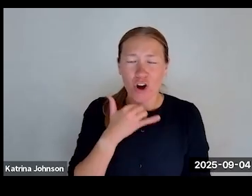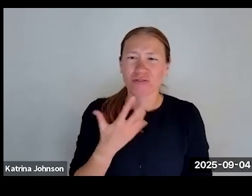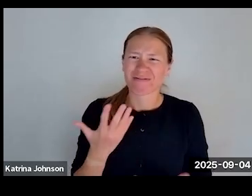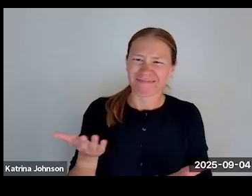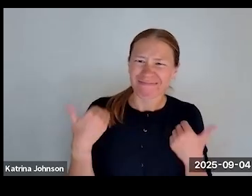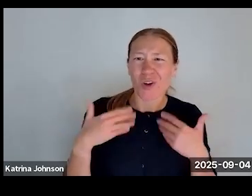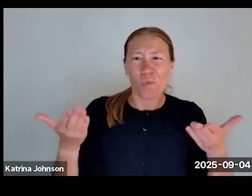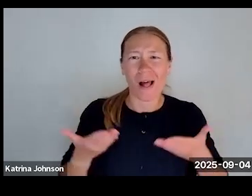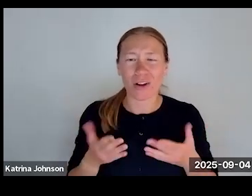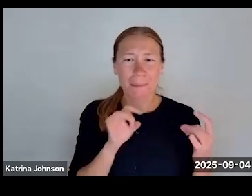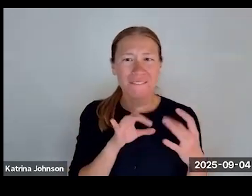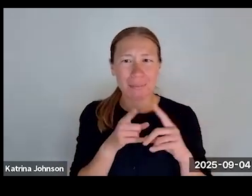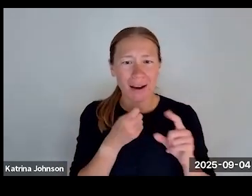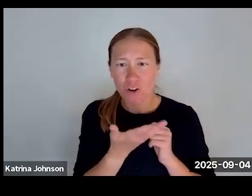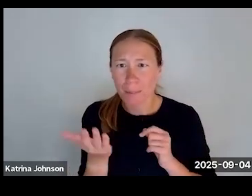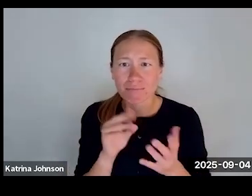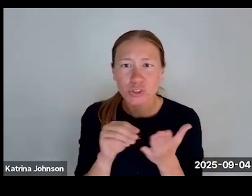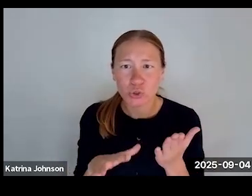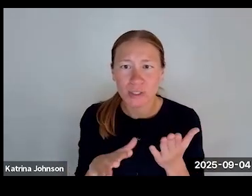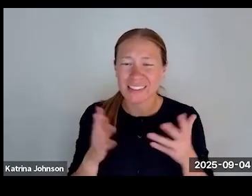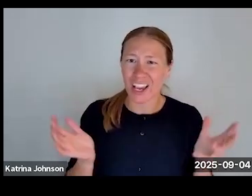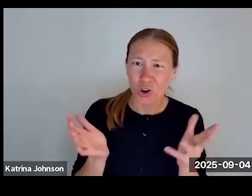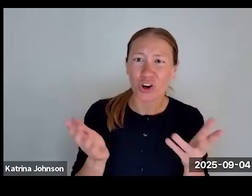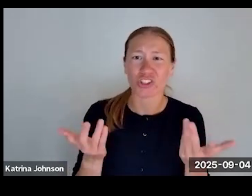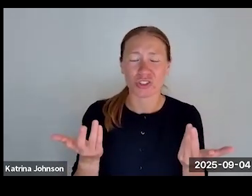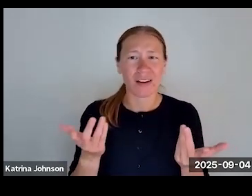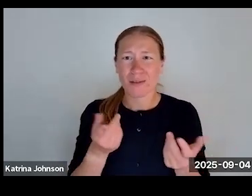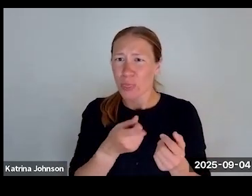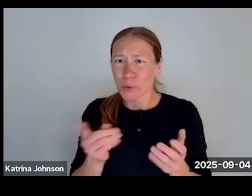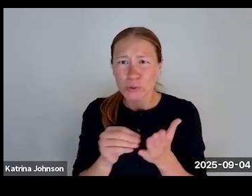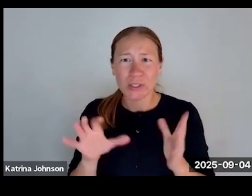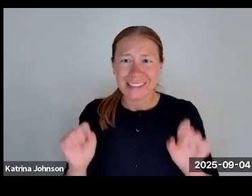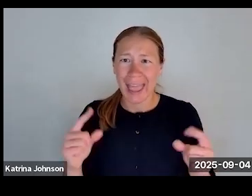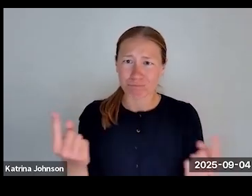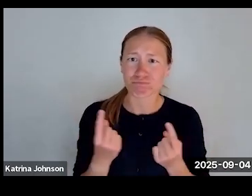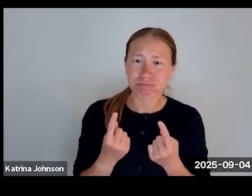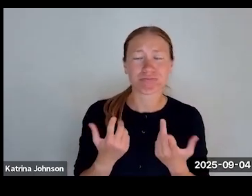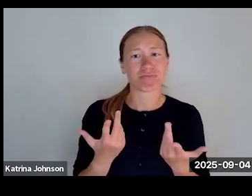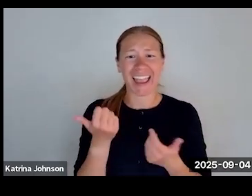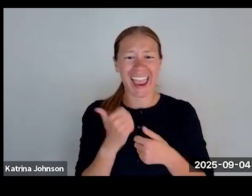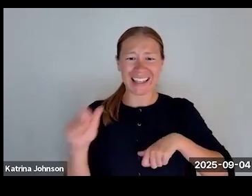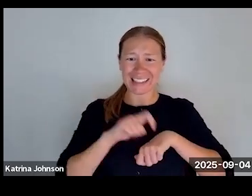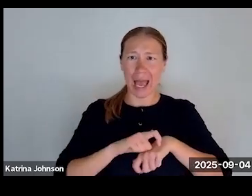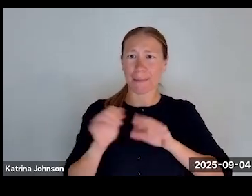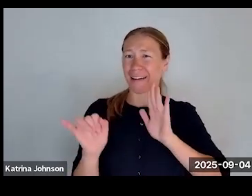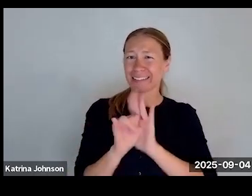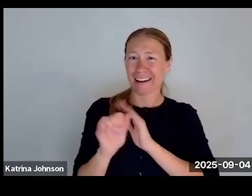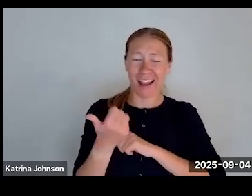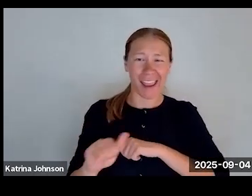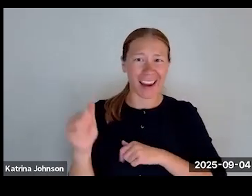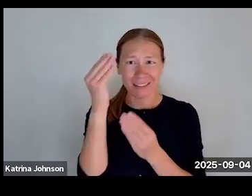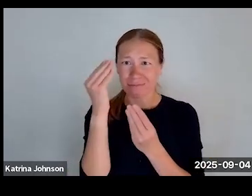students and encouraging them to come to you as the instructor at any time to identify any accessibility